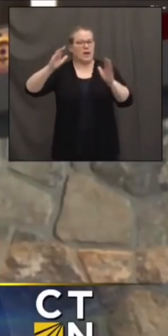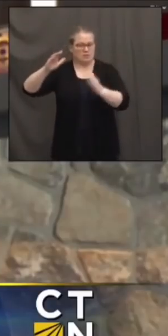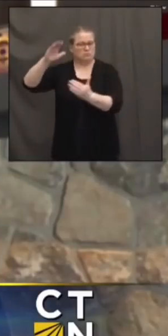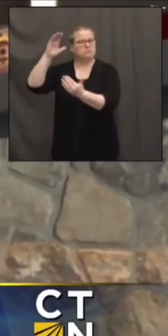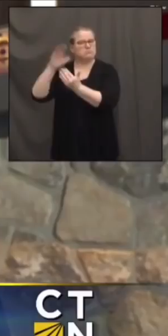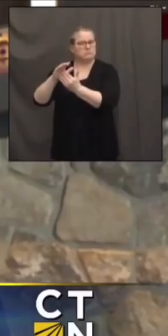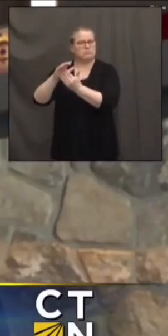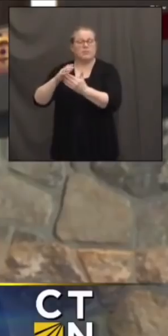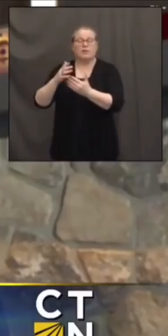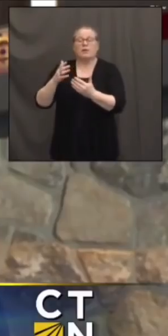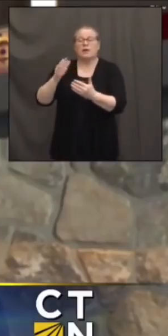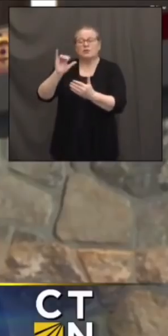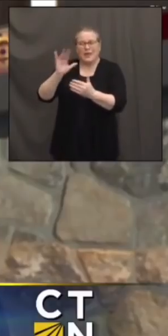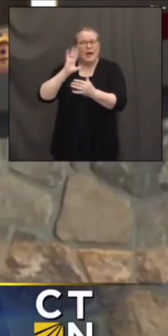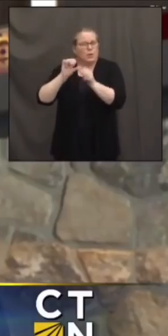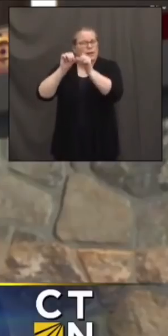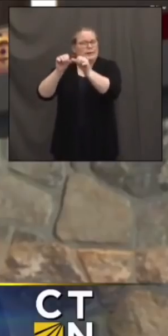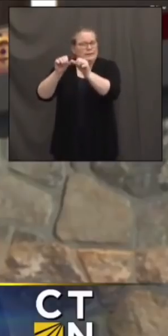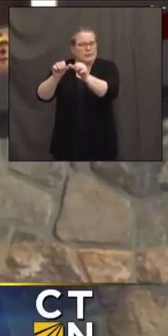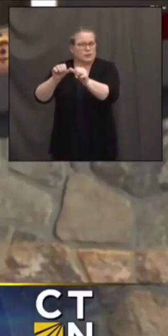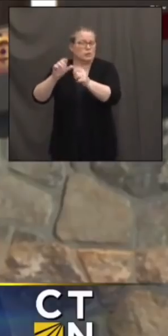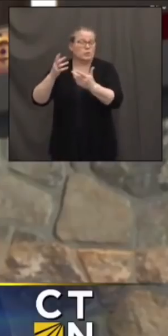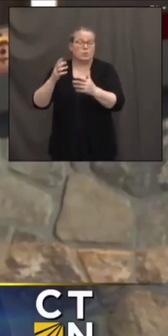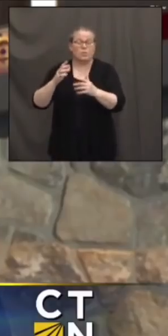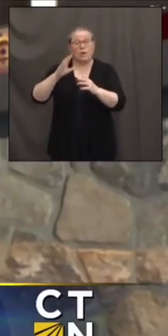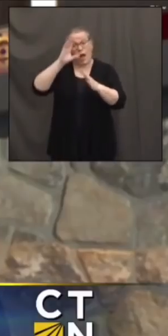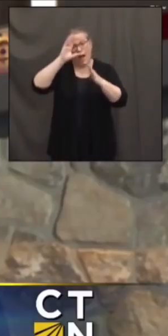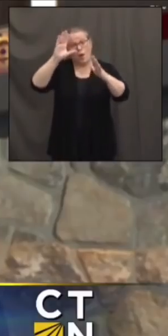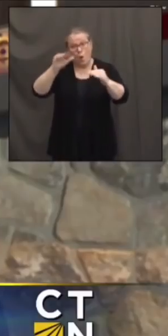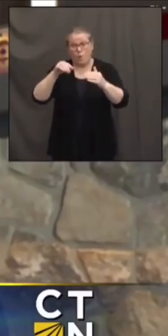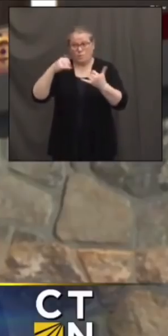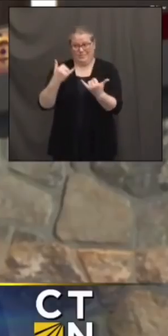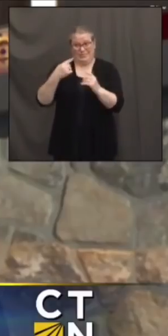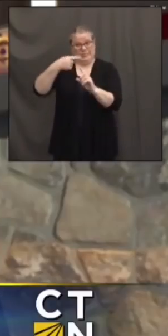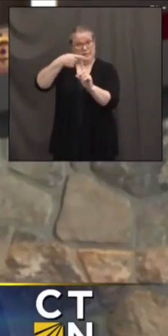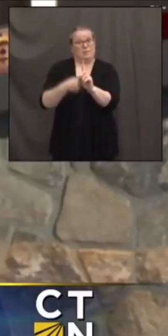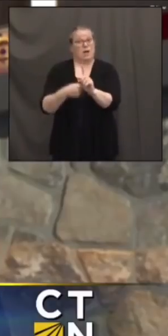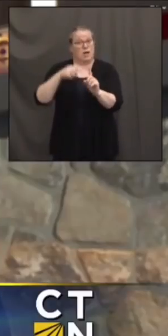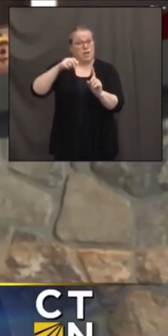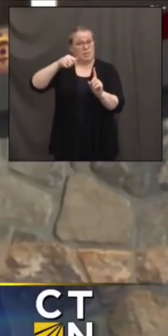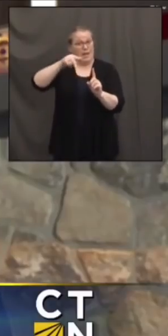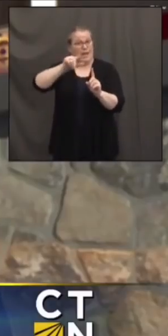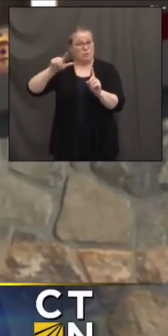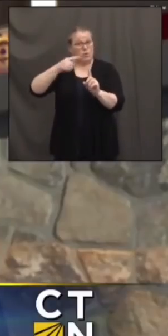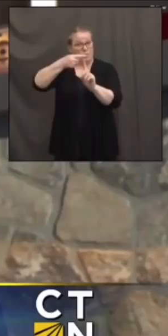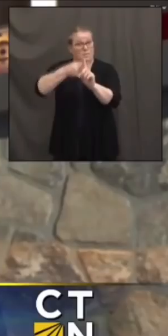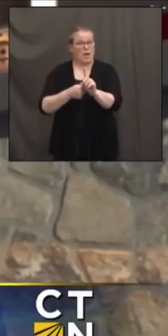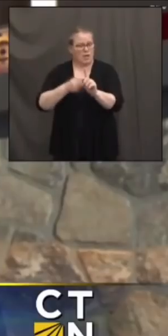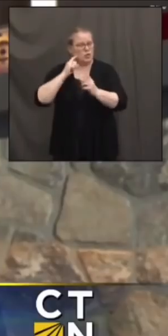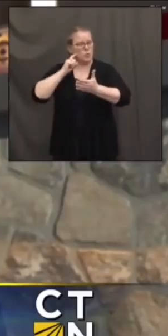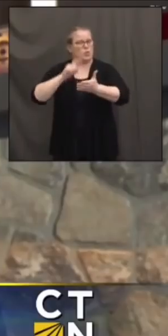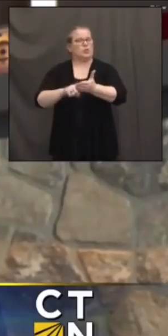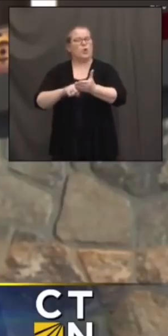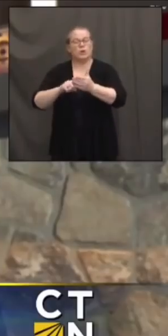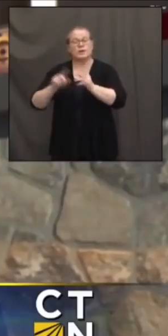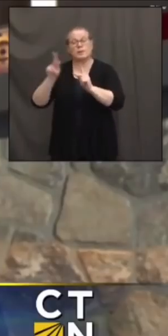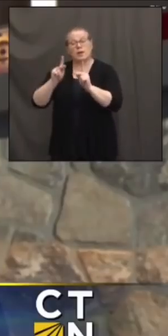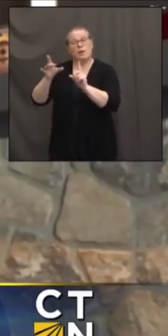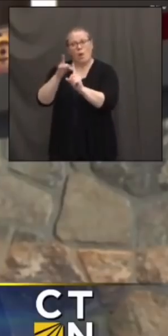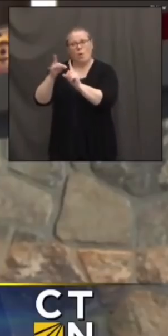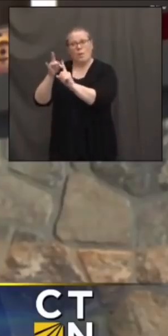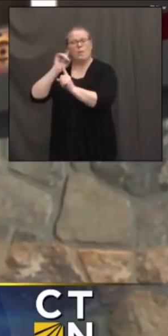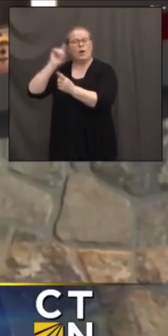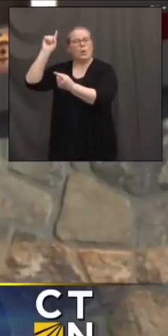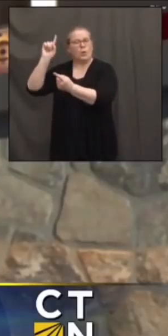going to see, hopefully, a situation over the course of this month where you really start to see cases decline,